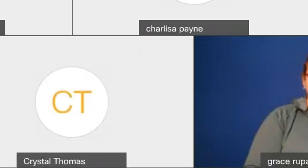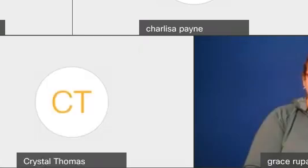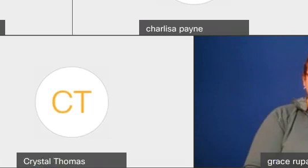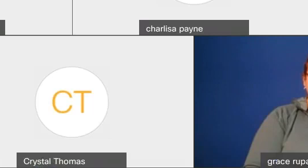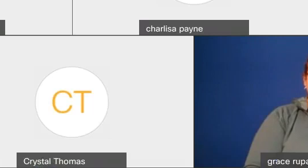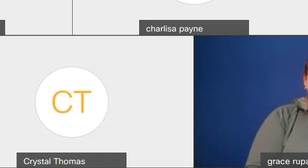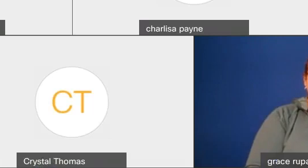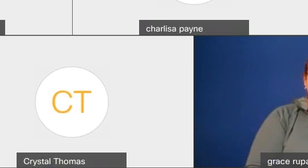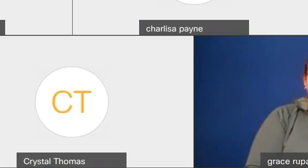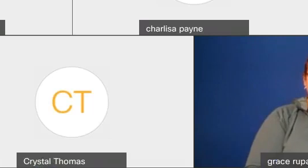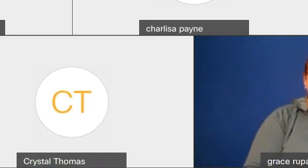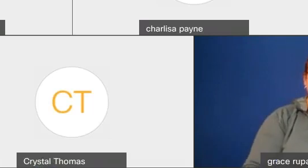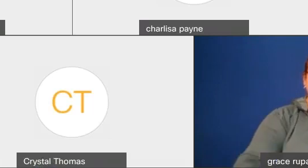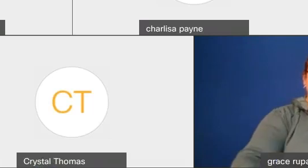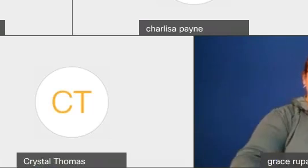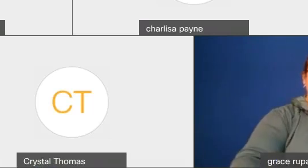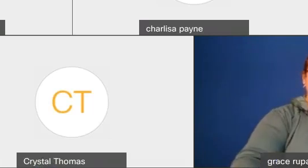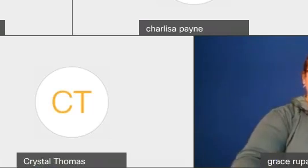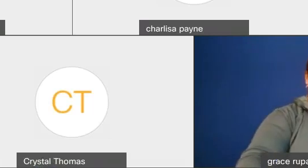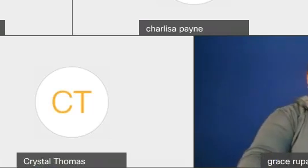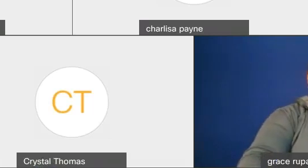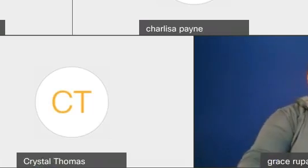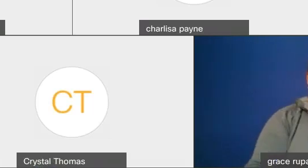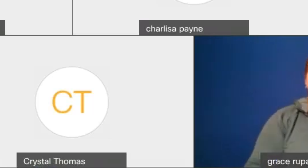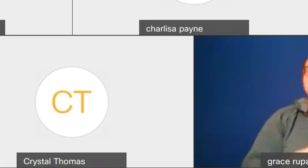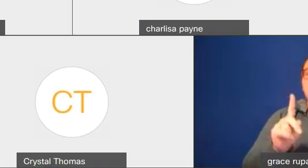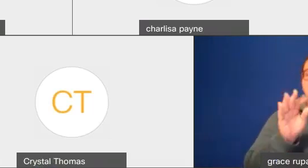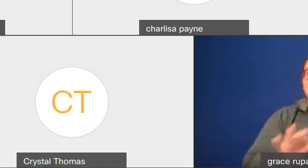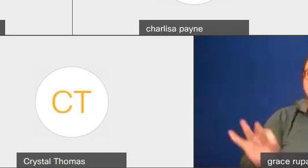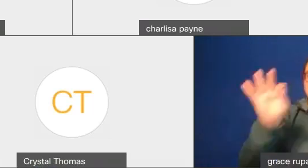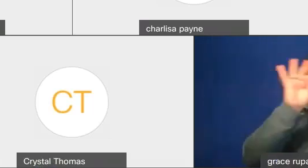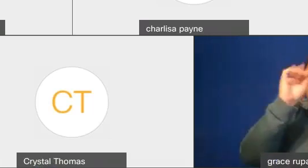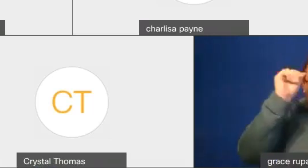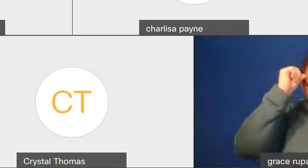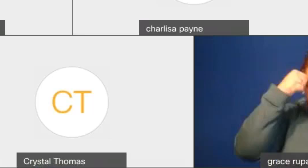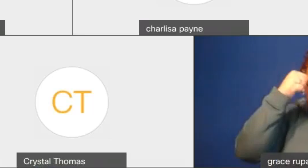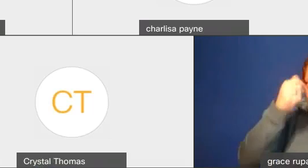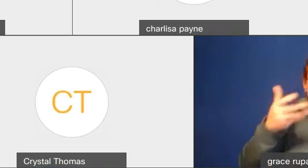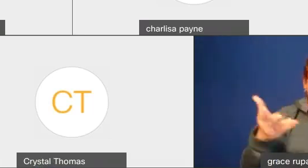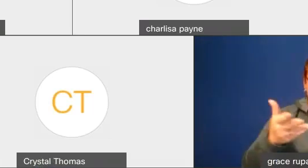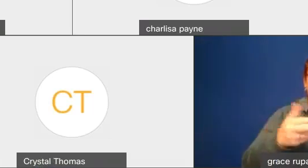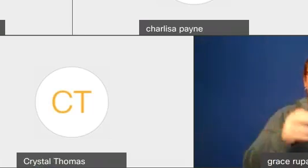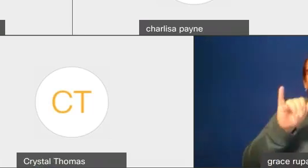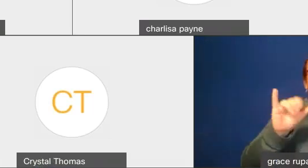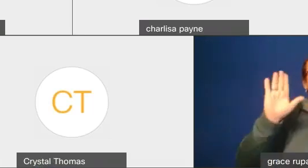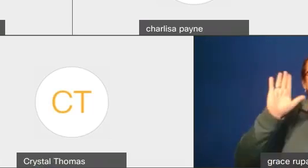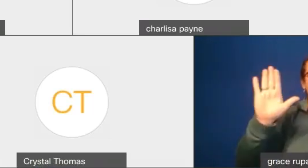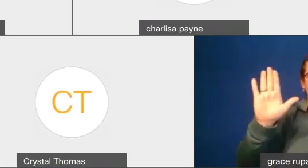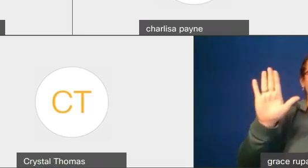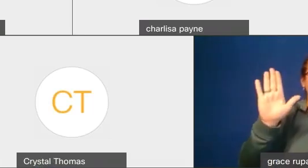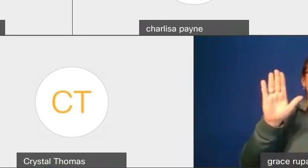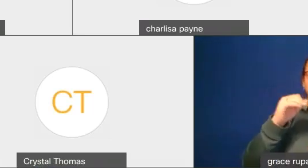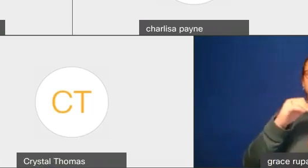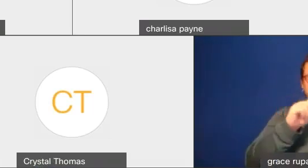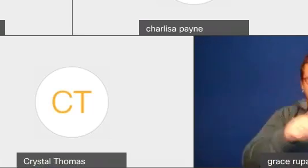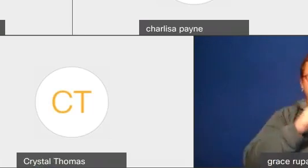the spirit of the attestation is that you are not getting